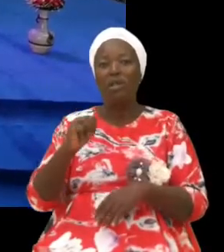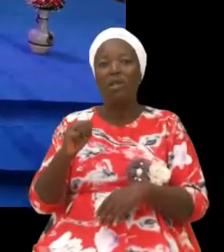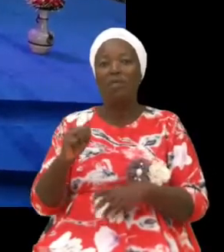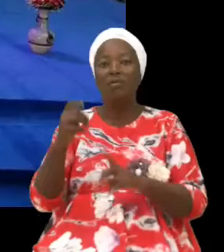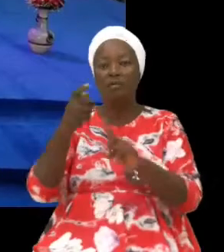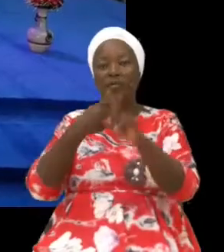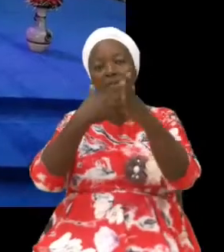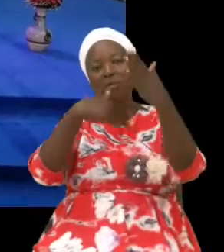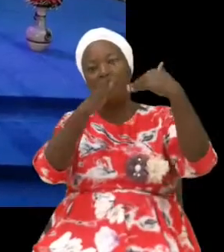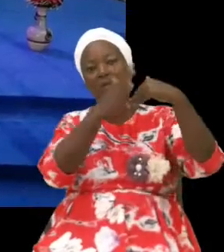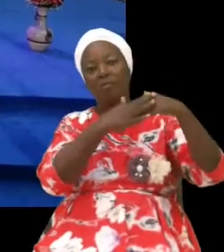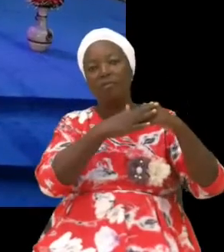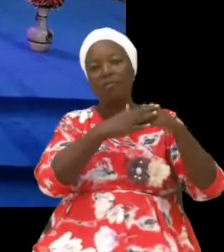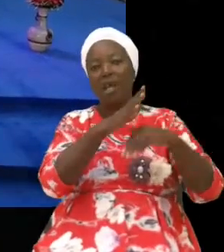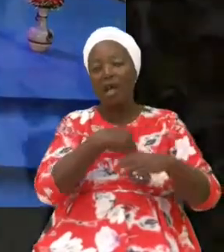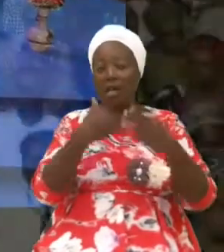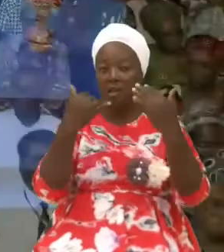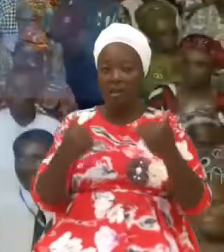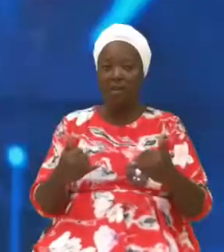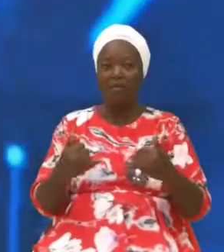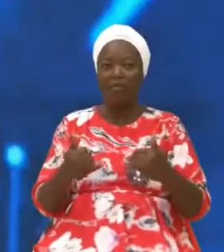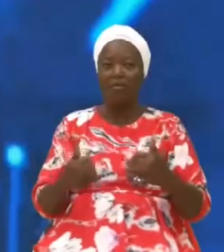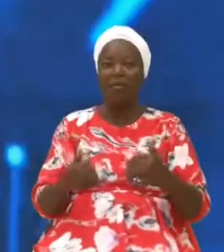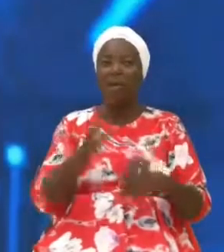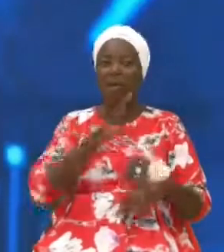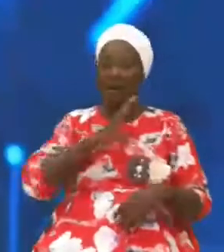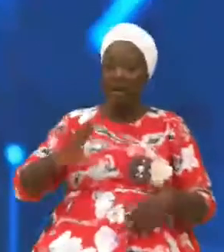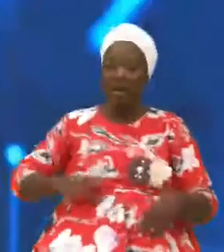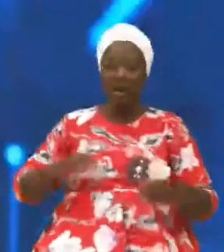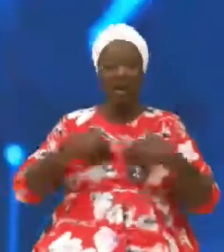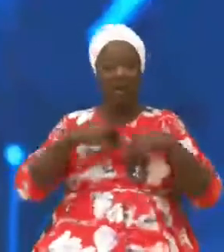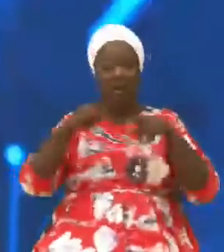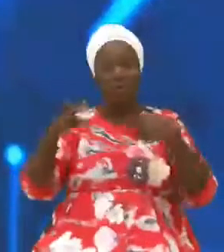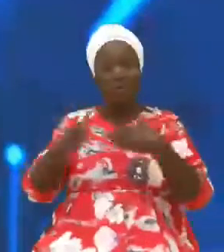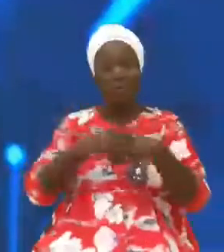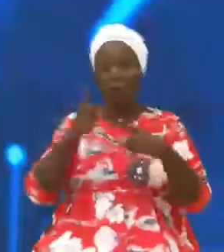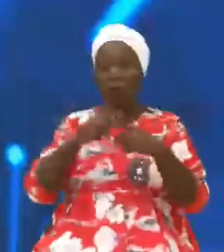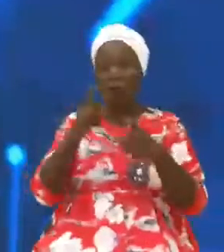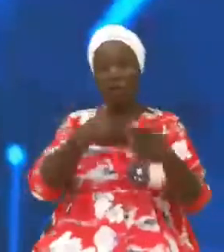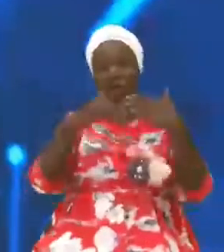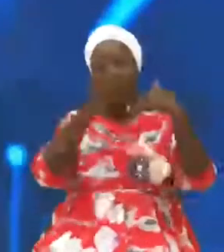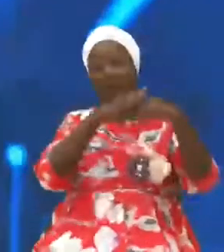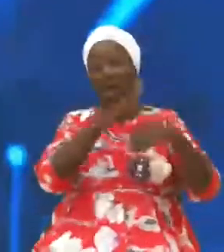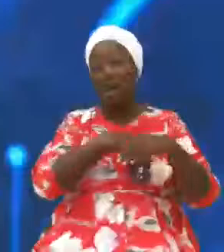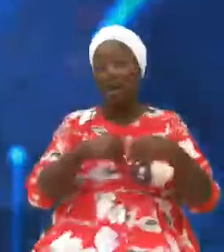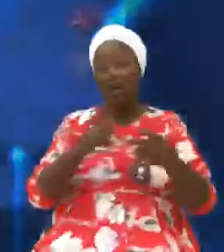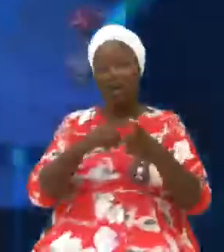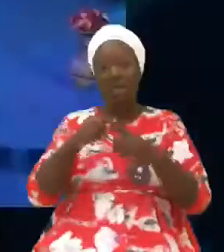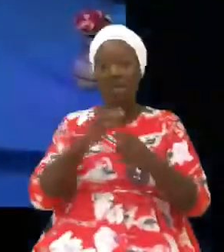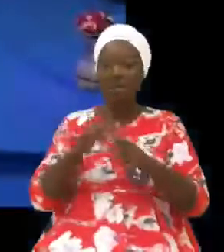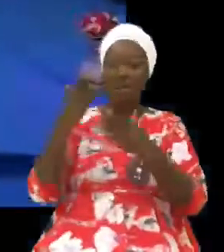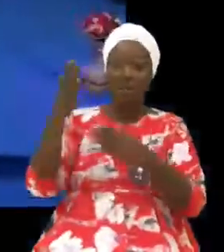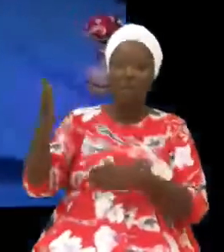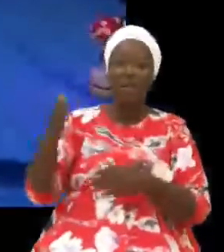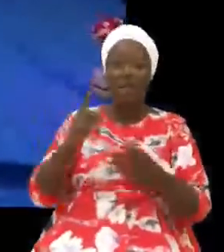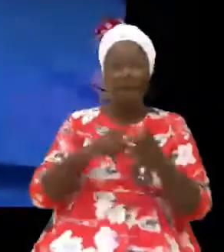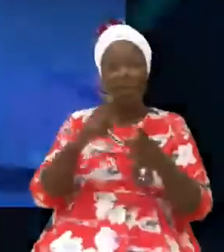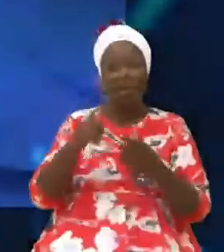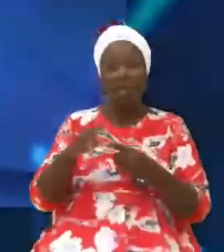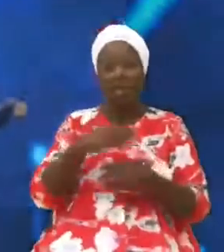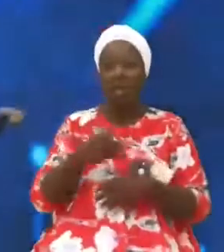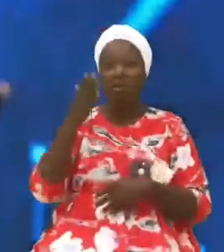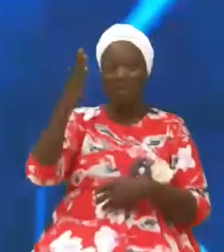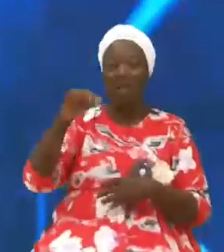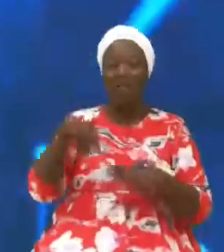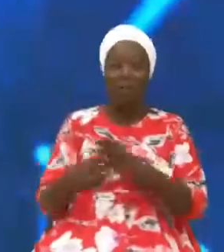began to fall on them from heaven. And now Christ has gone to heaven